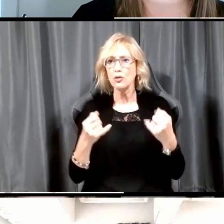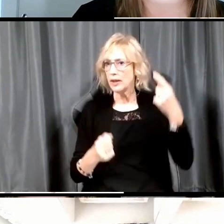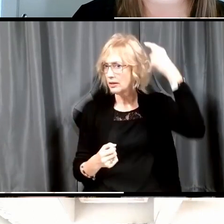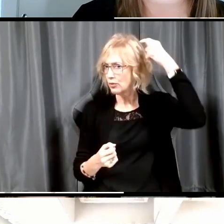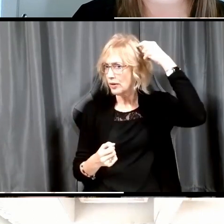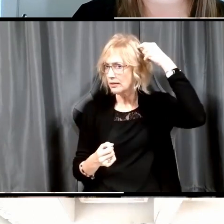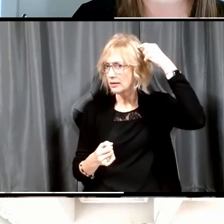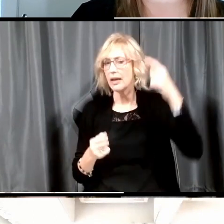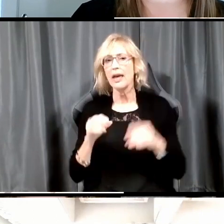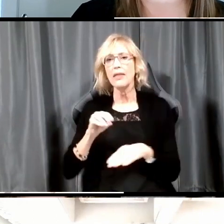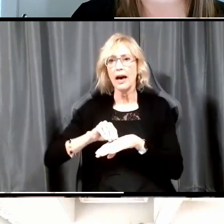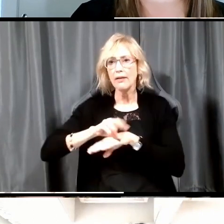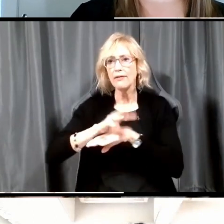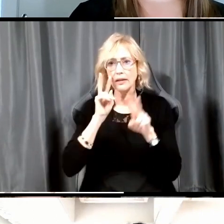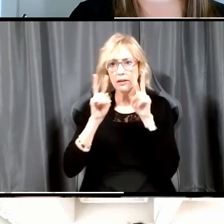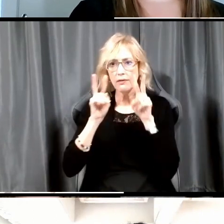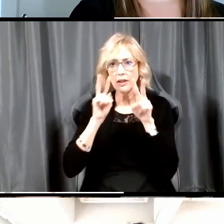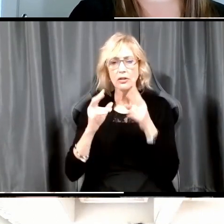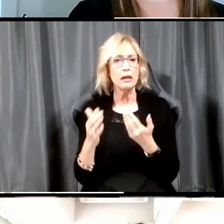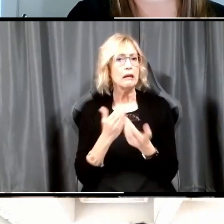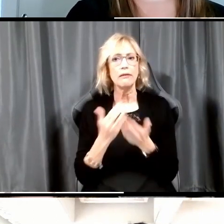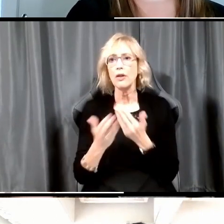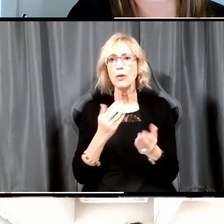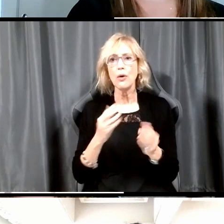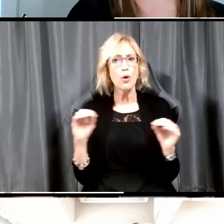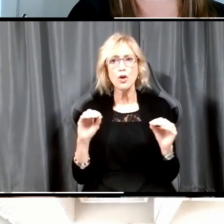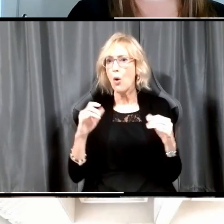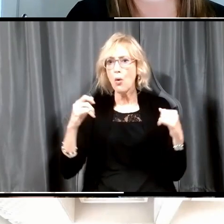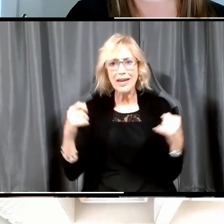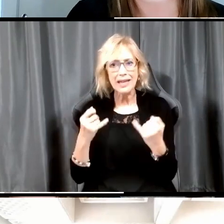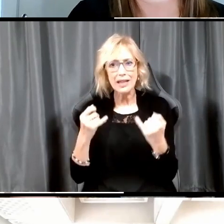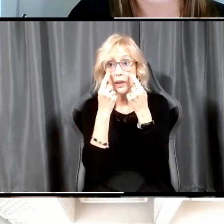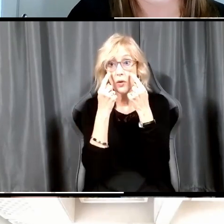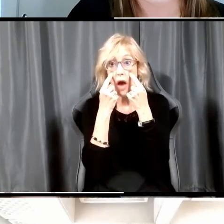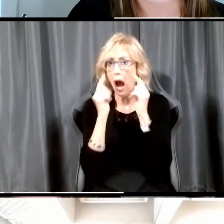affects vision, even though there are no injuries to the eyes. So